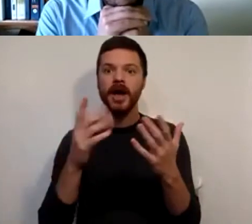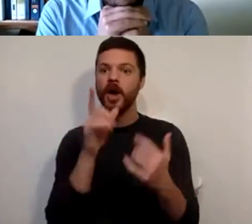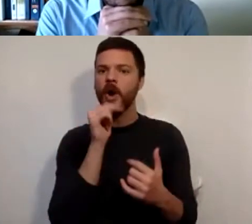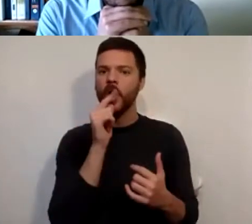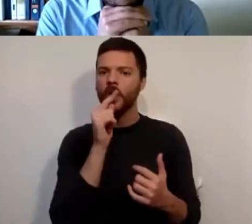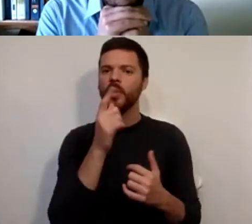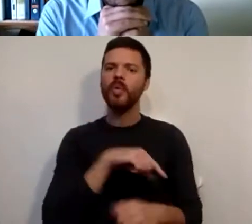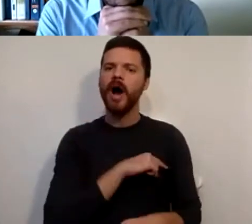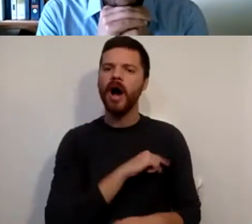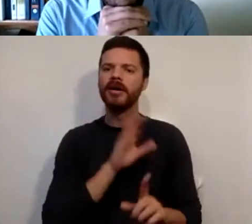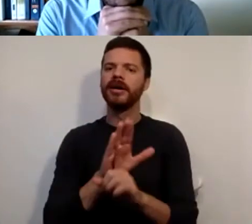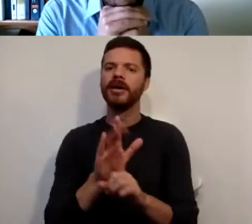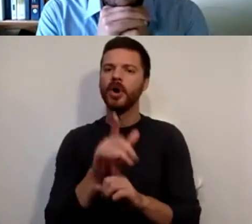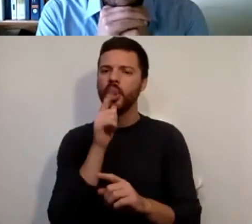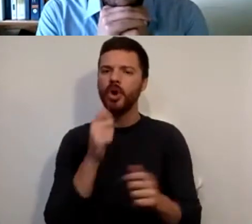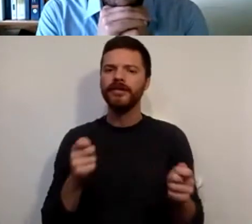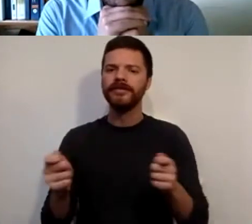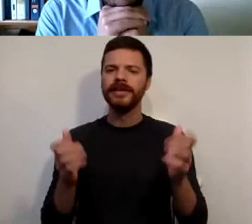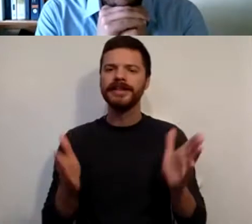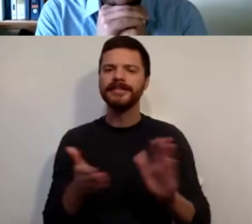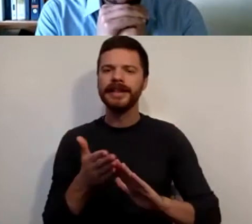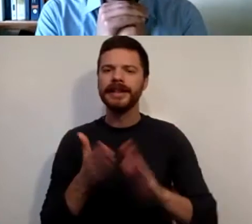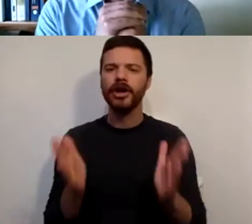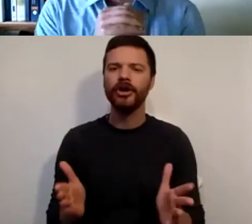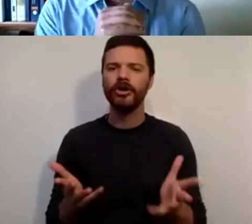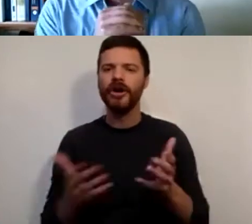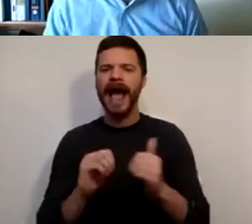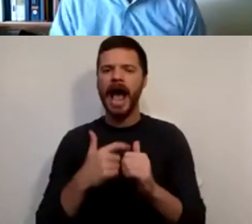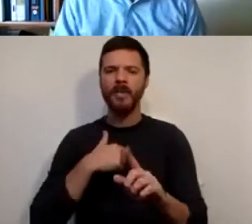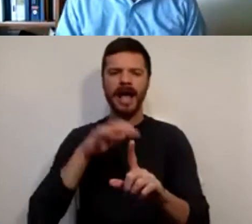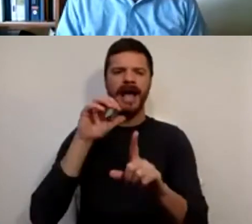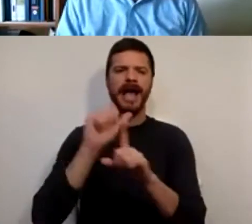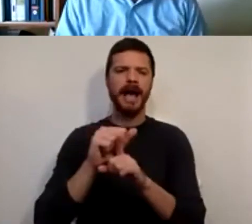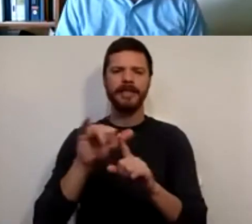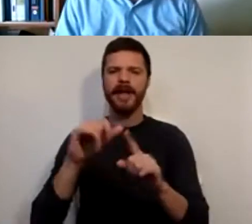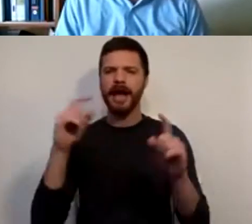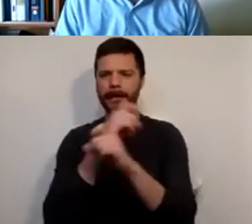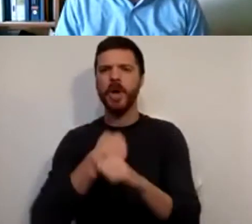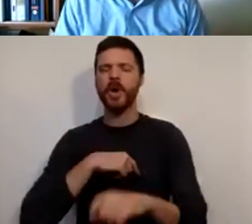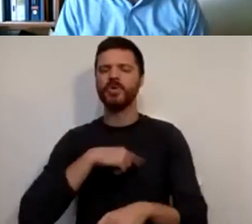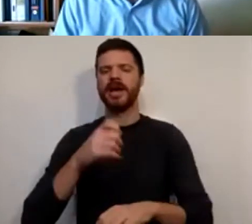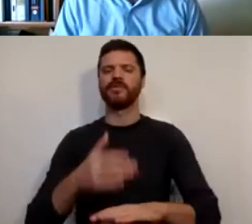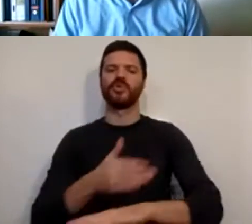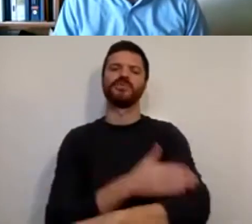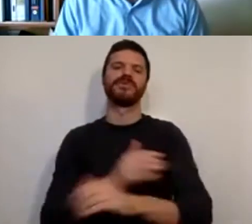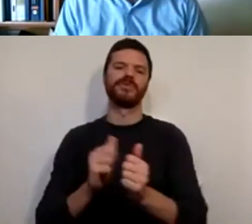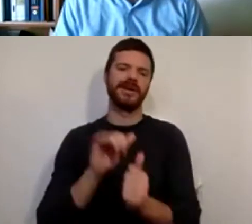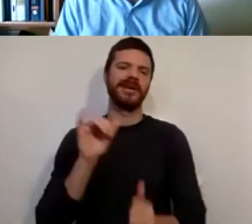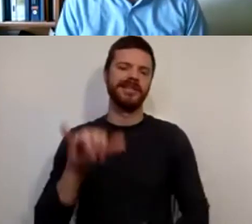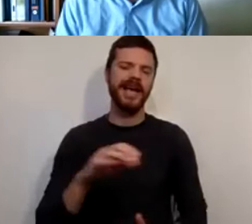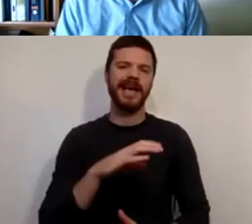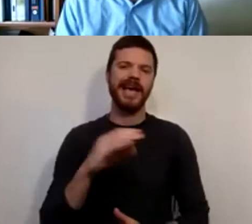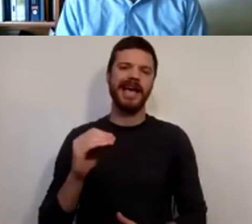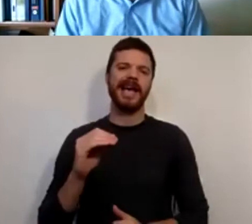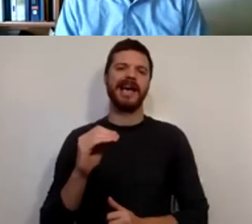they're actually doing, and how do we capture that complexity. I think we got to get a lot better on that, as well as the sort of